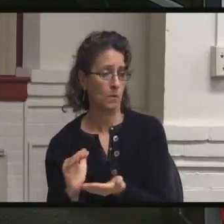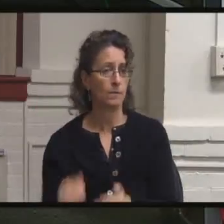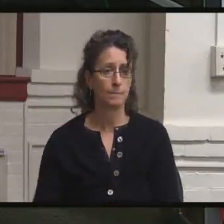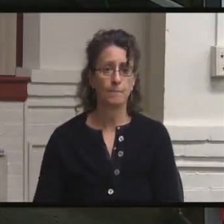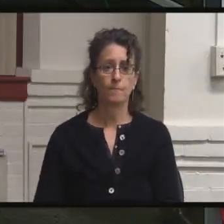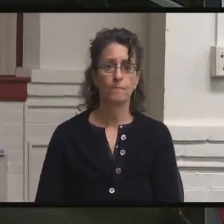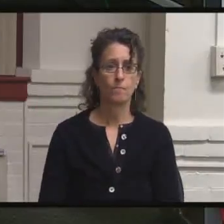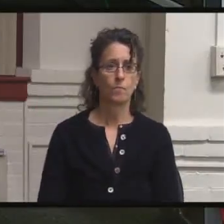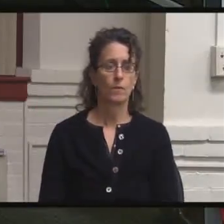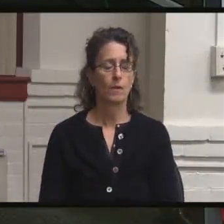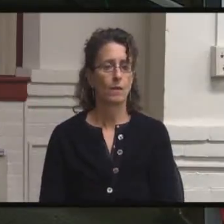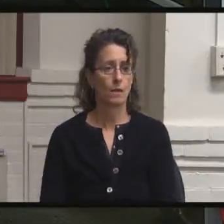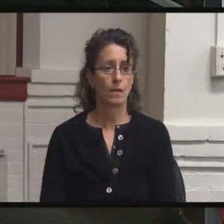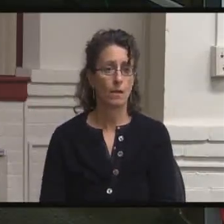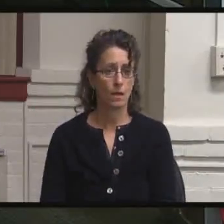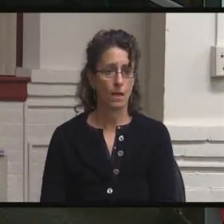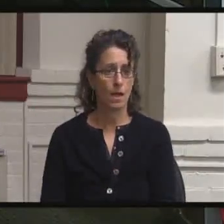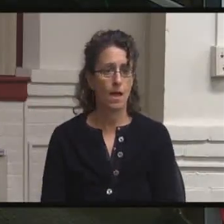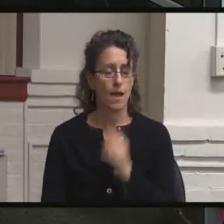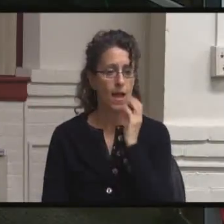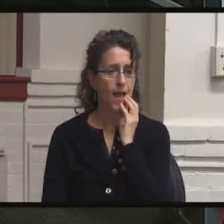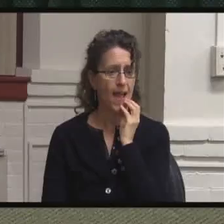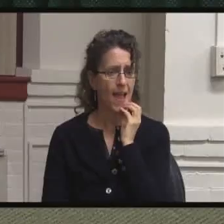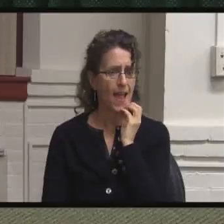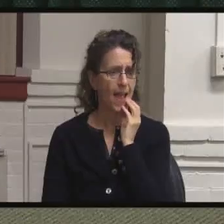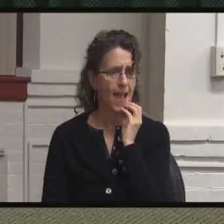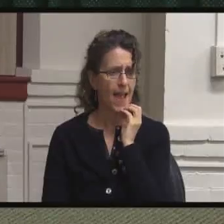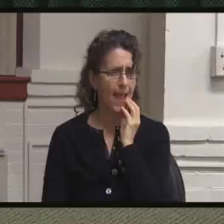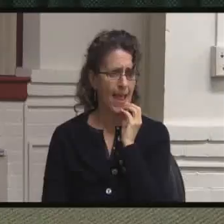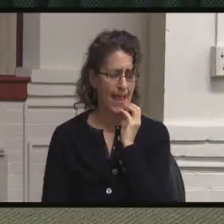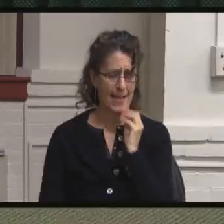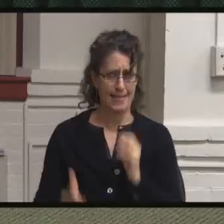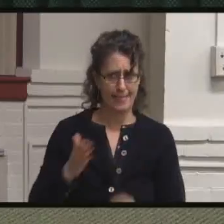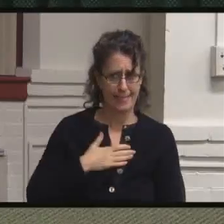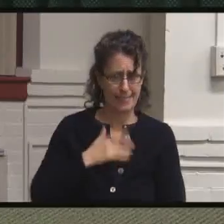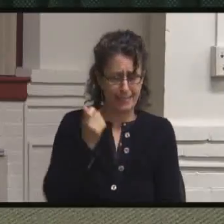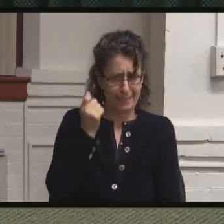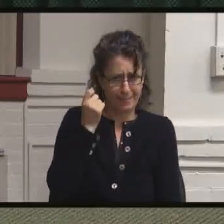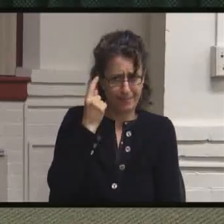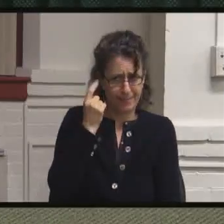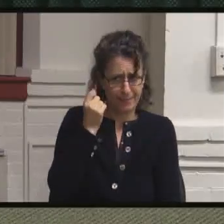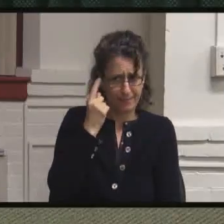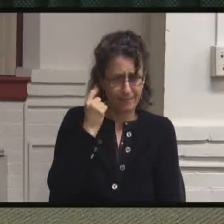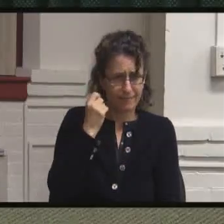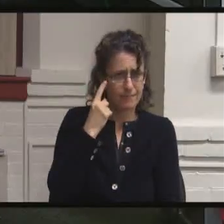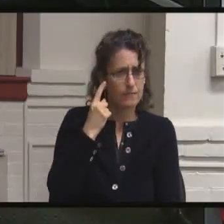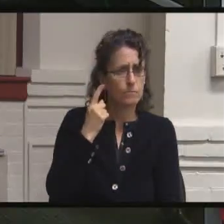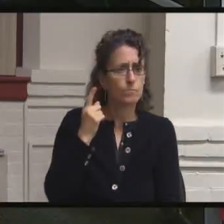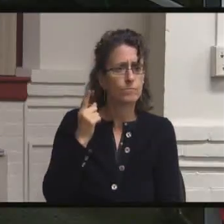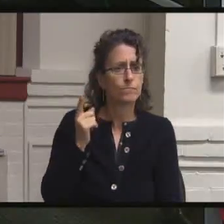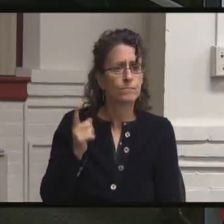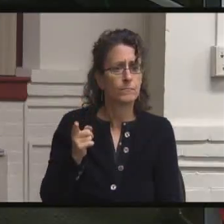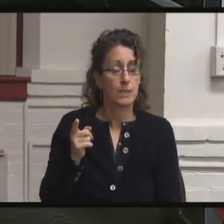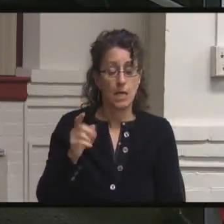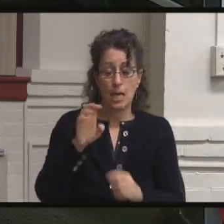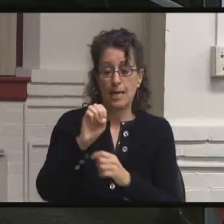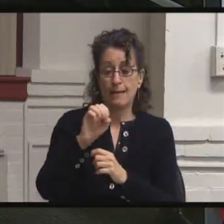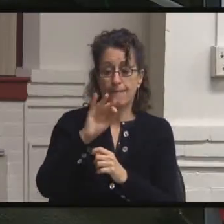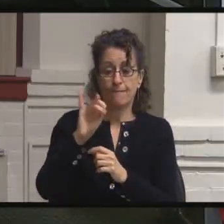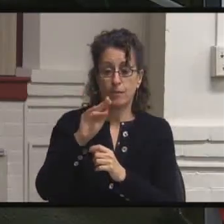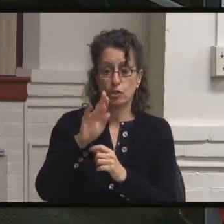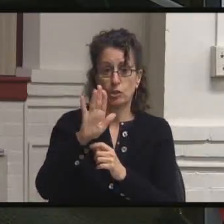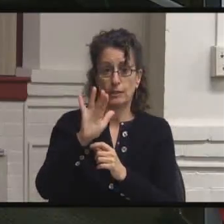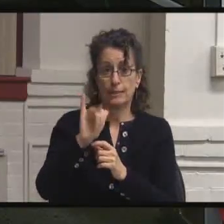Questions from you? Is there anything you guys want to? Is it not true, Patrick, that there is a high likelihood that Efficiency Vermont